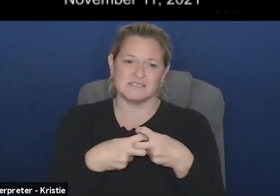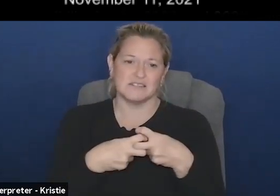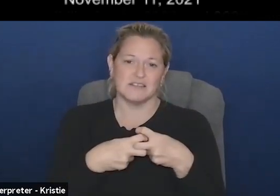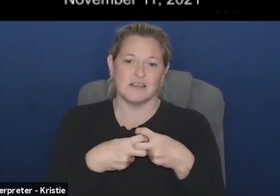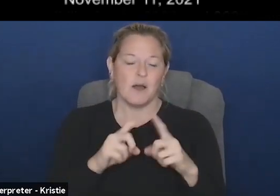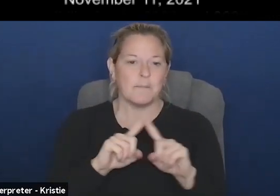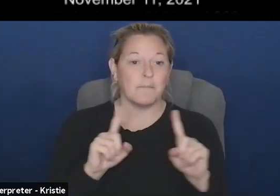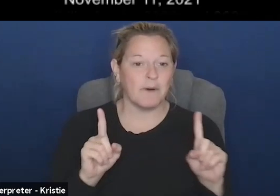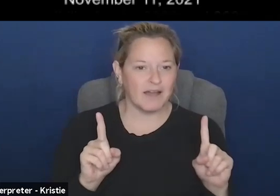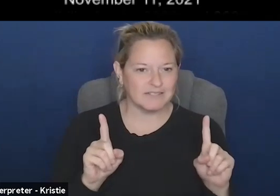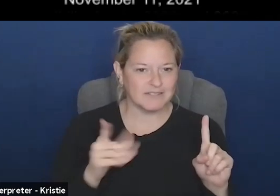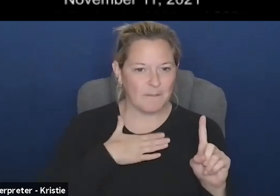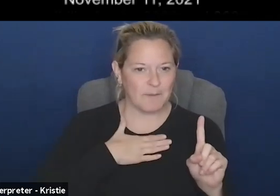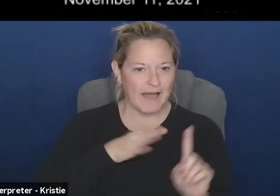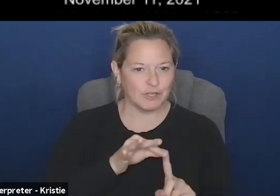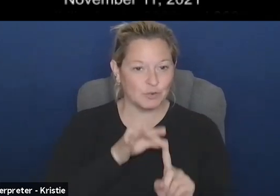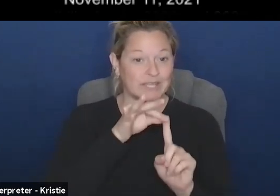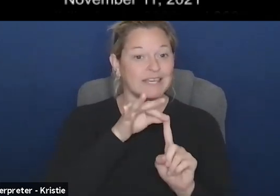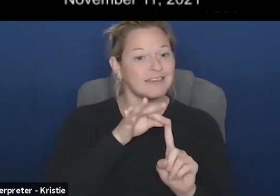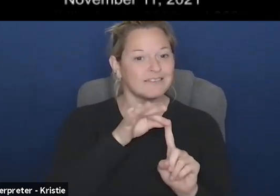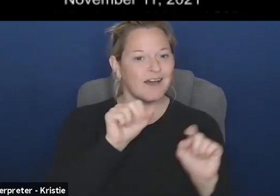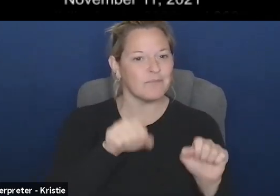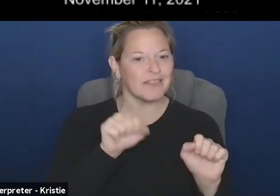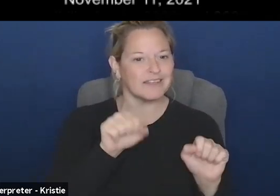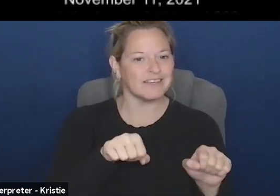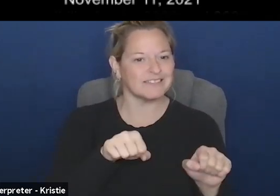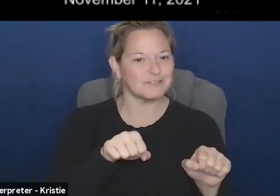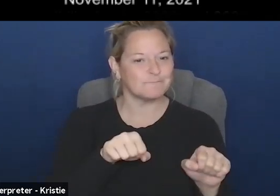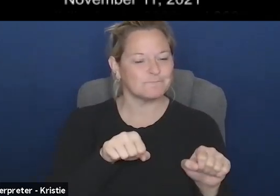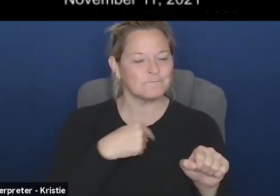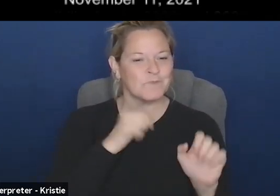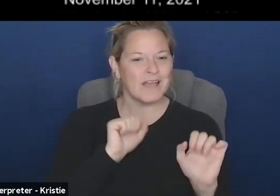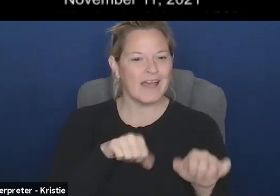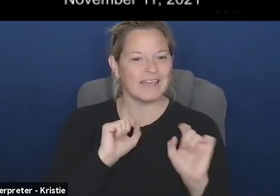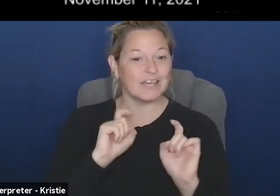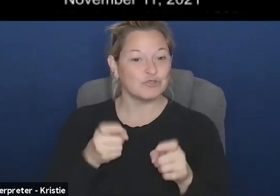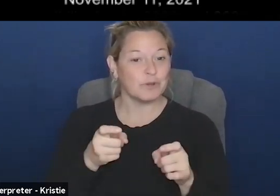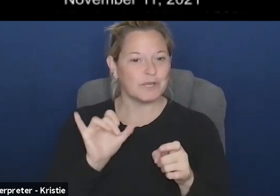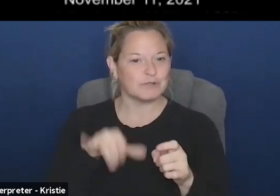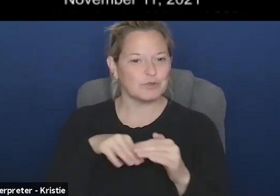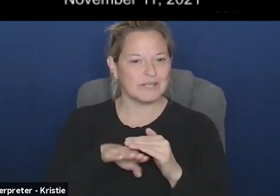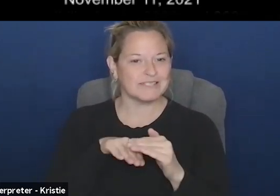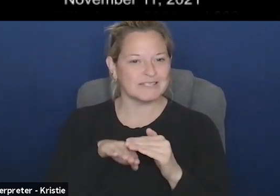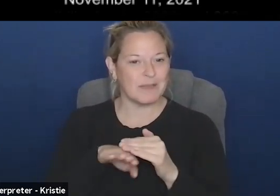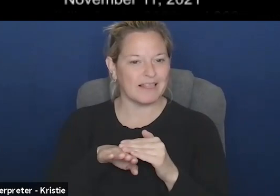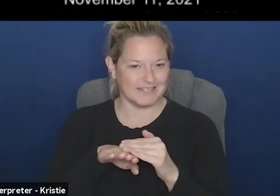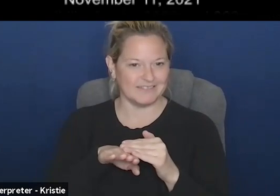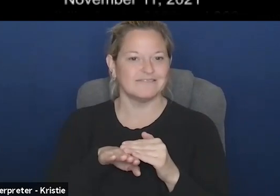have something really really special to contribute in accessibility, in that I am a